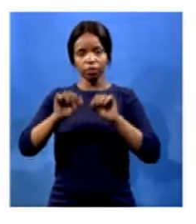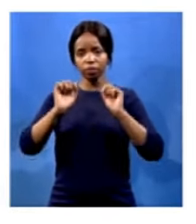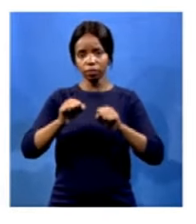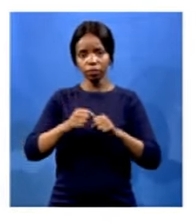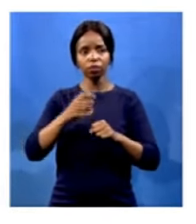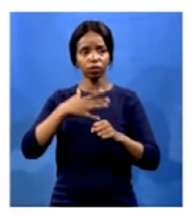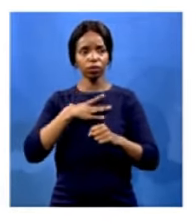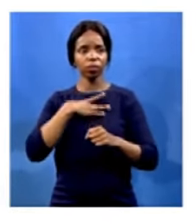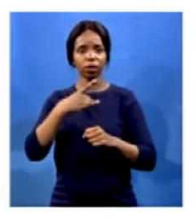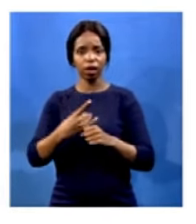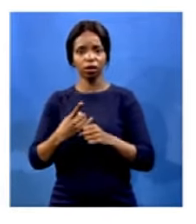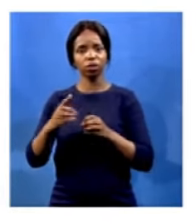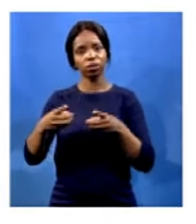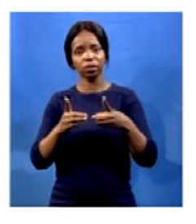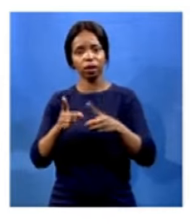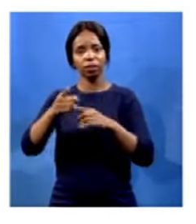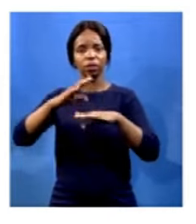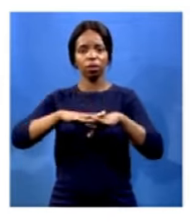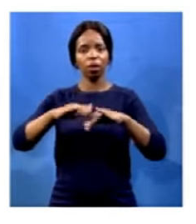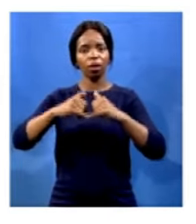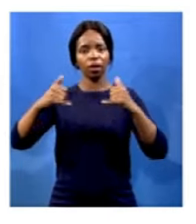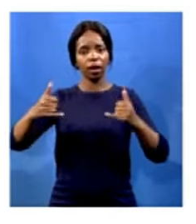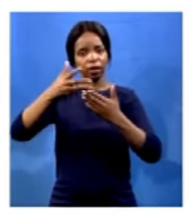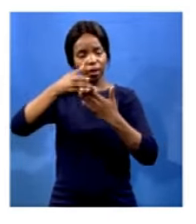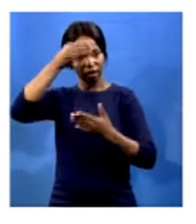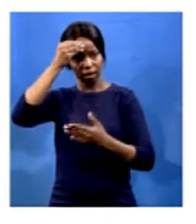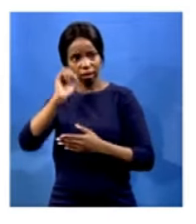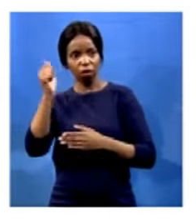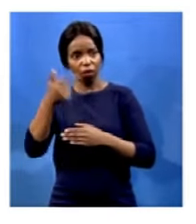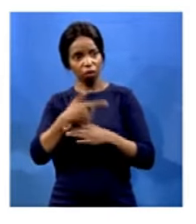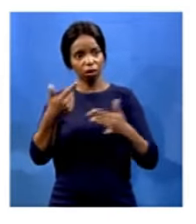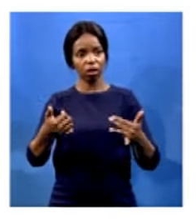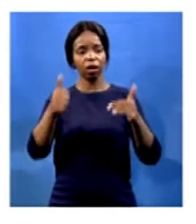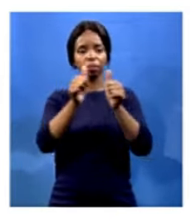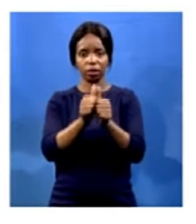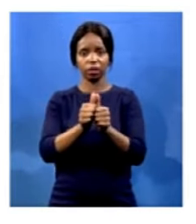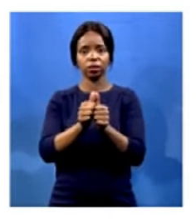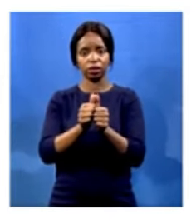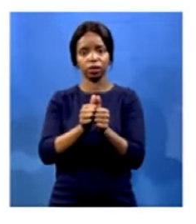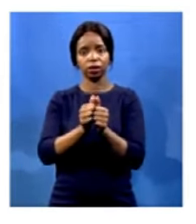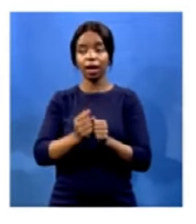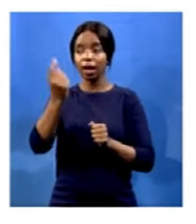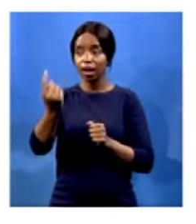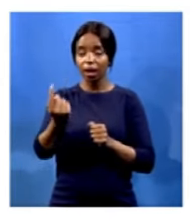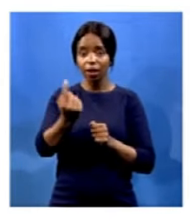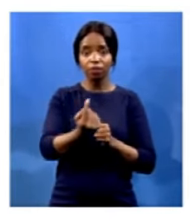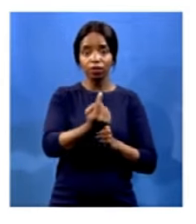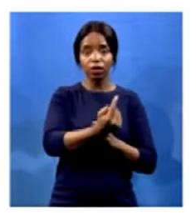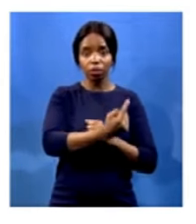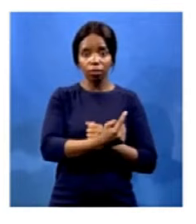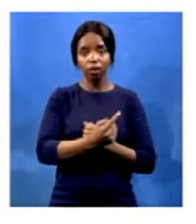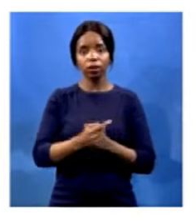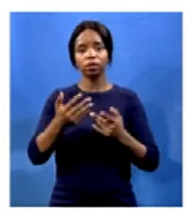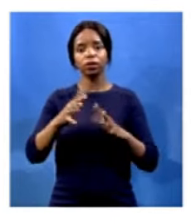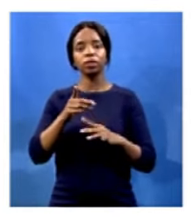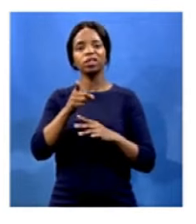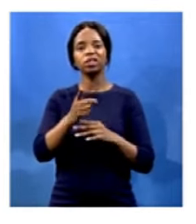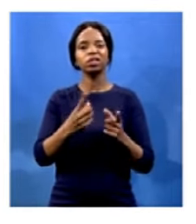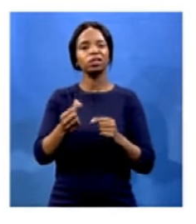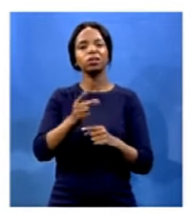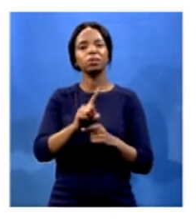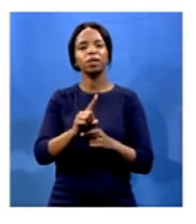student representatives, Senate Executive Committee, everyone else has been involved. And in terms of actually getting to the nitty-gritties of the